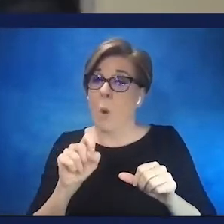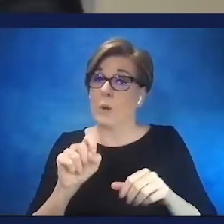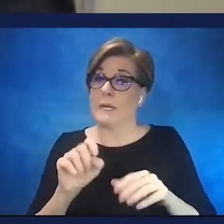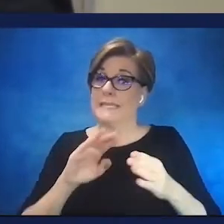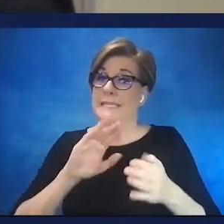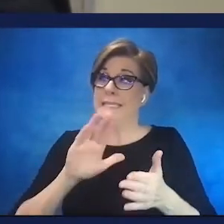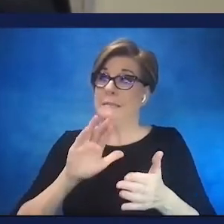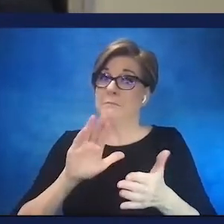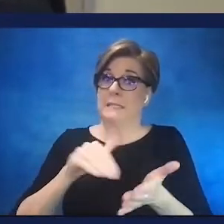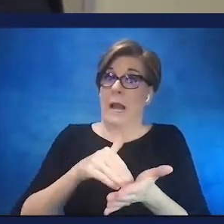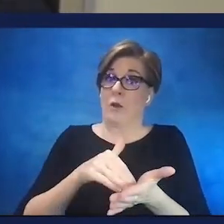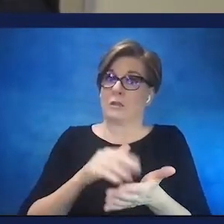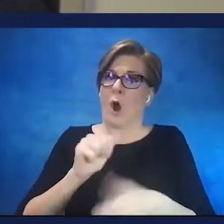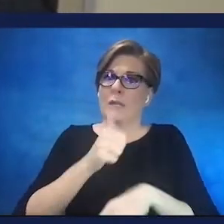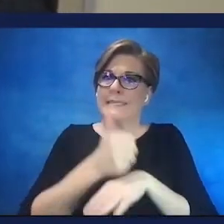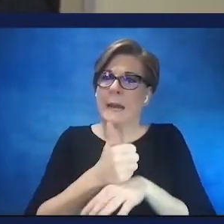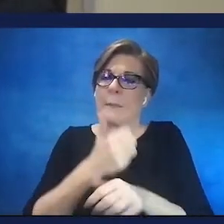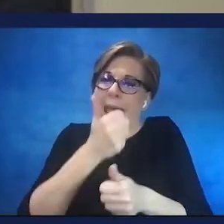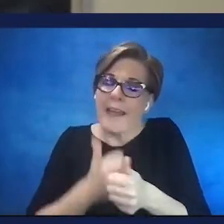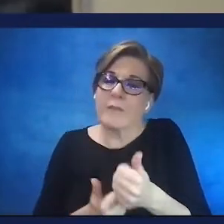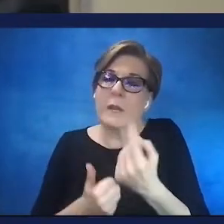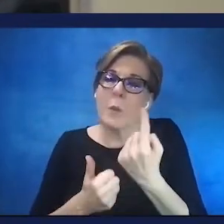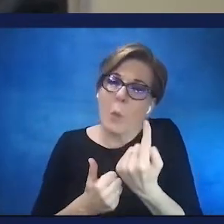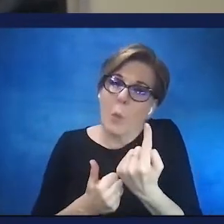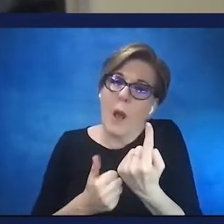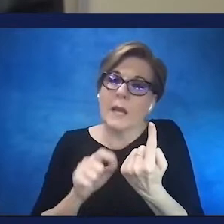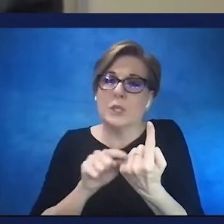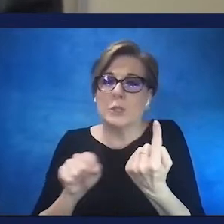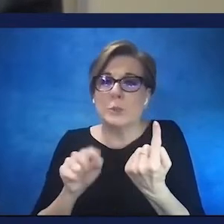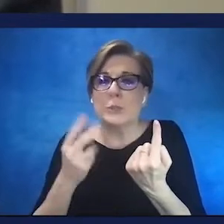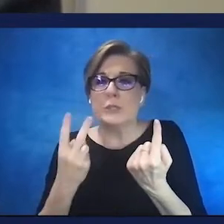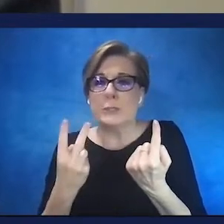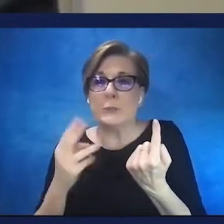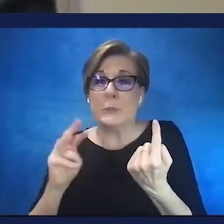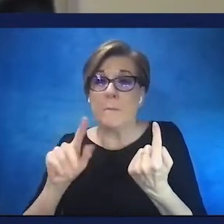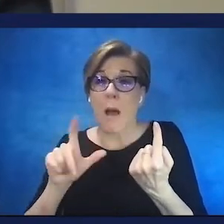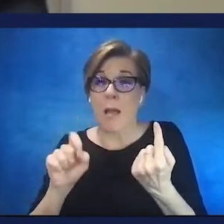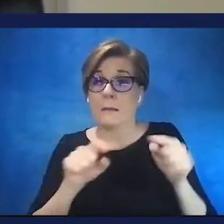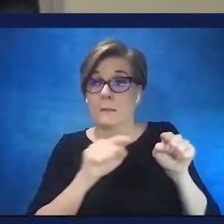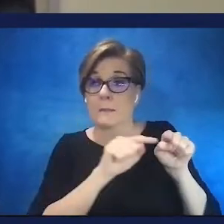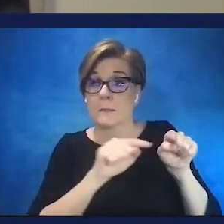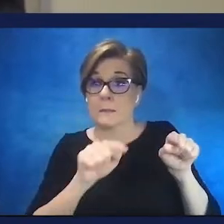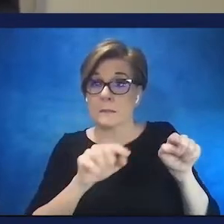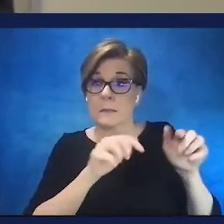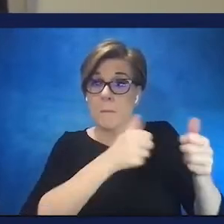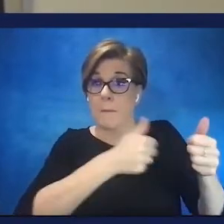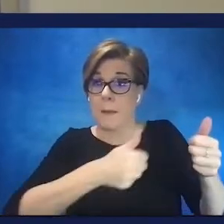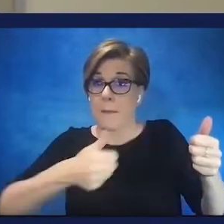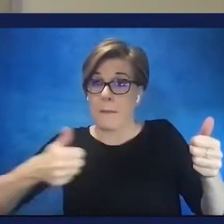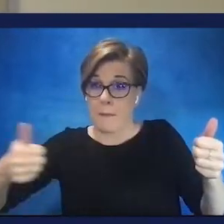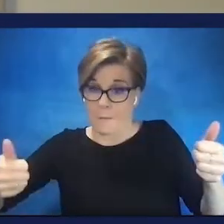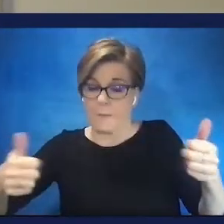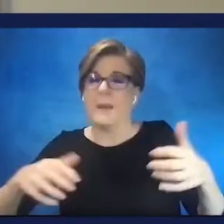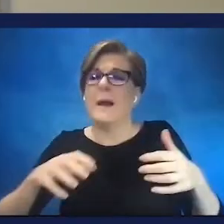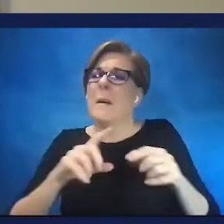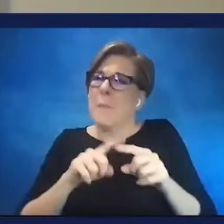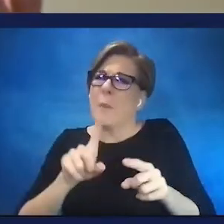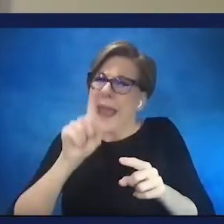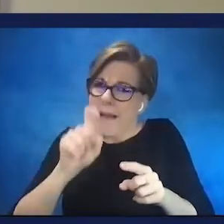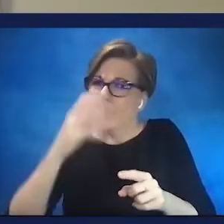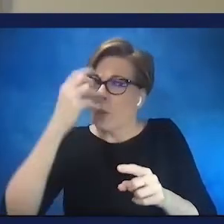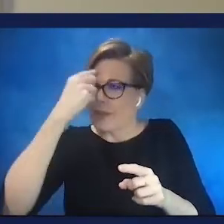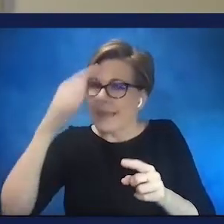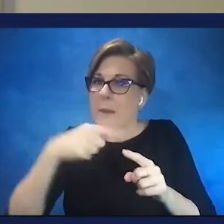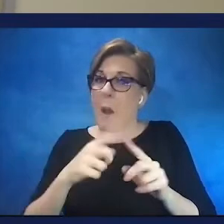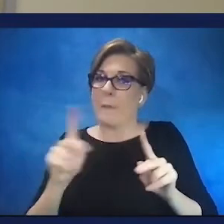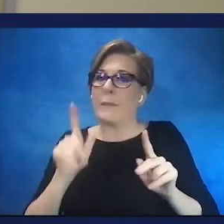placed about every 1 to 2 miles. But we also have to be considerate of those voters that live in the